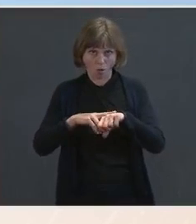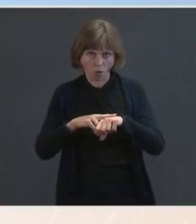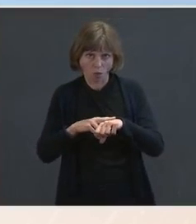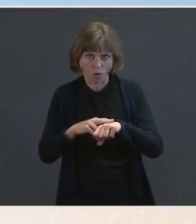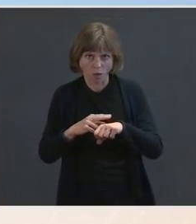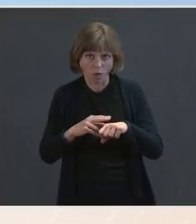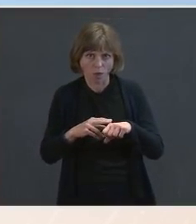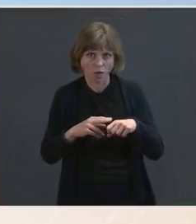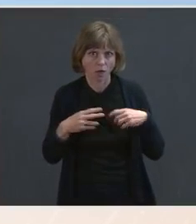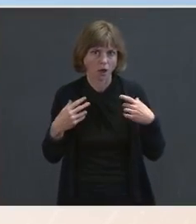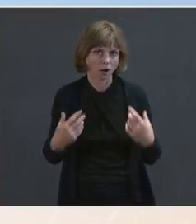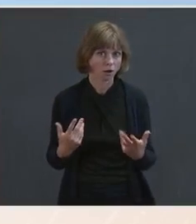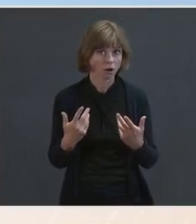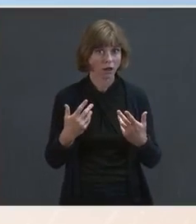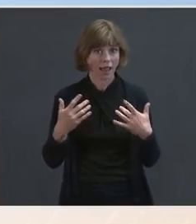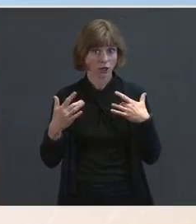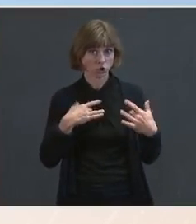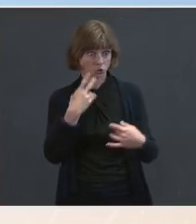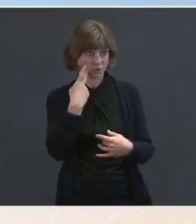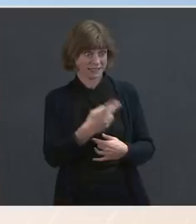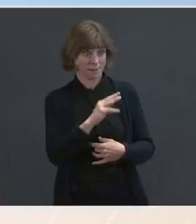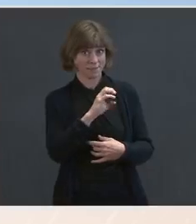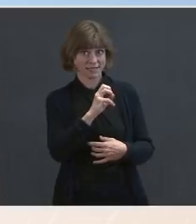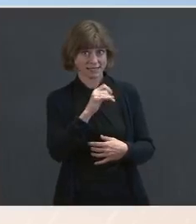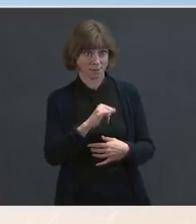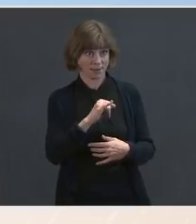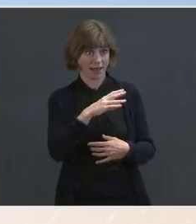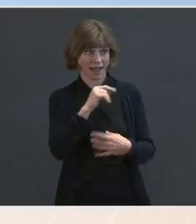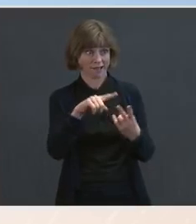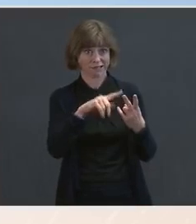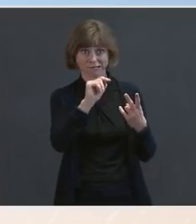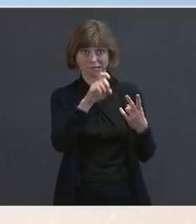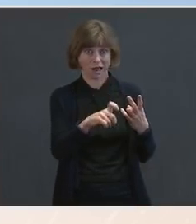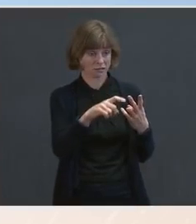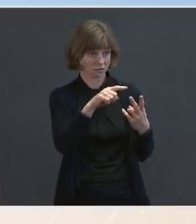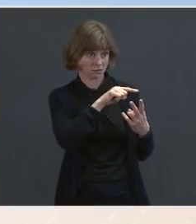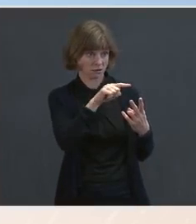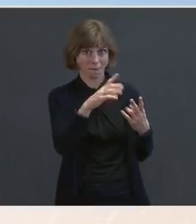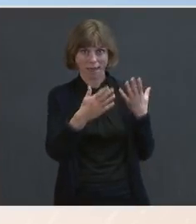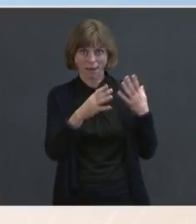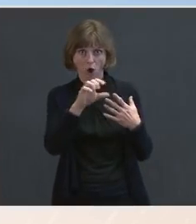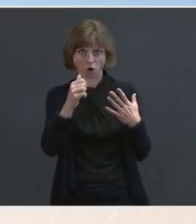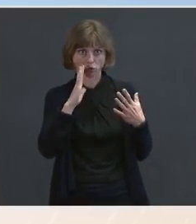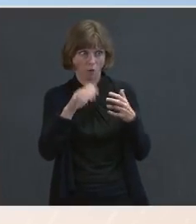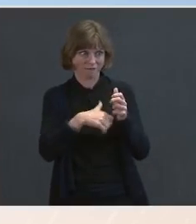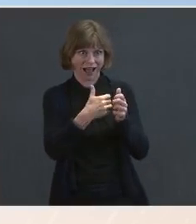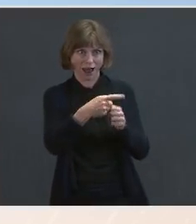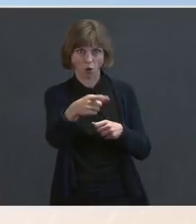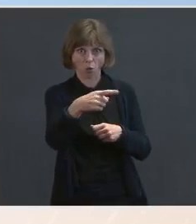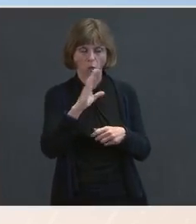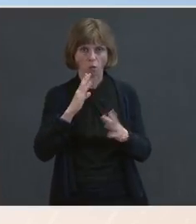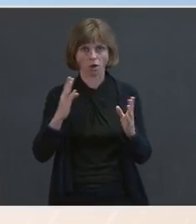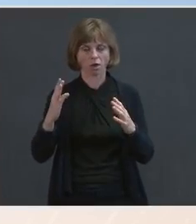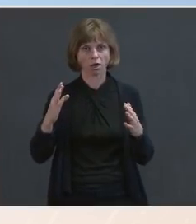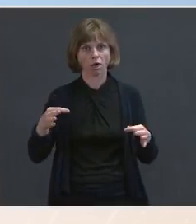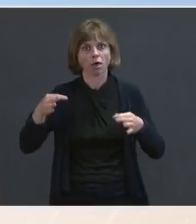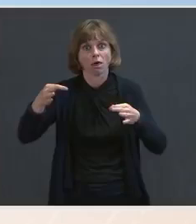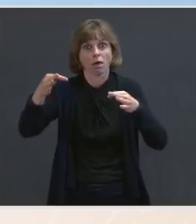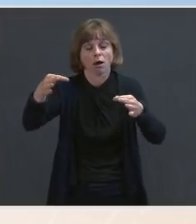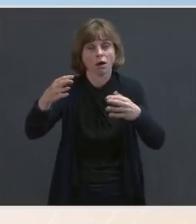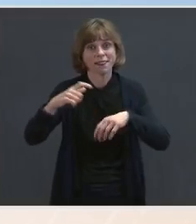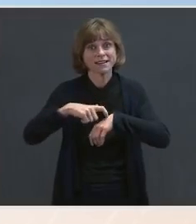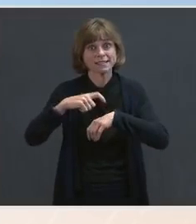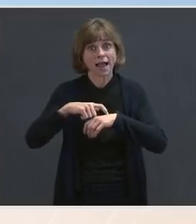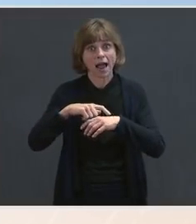that as we see states like Mississippi and Texas take these actions, if others follow suit, that could shift the timeline, that a few states could